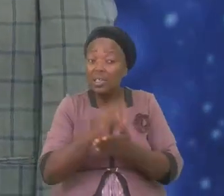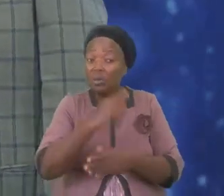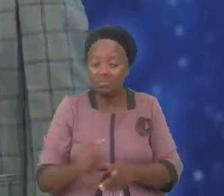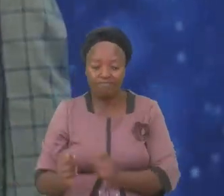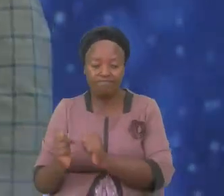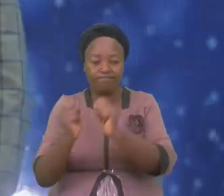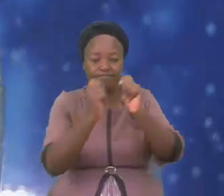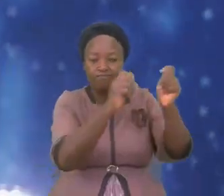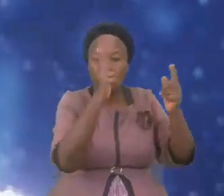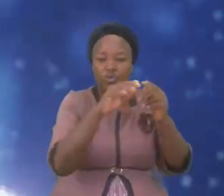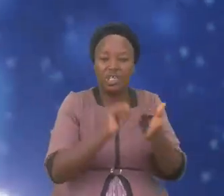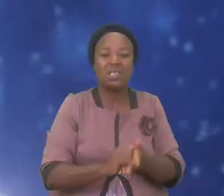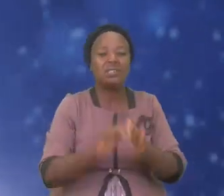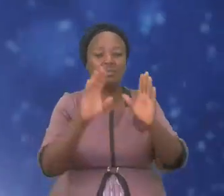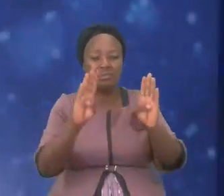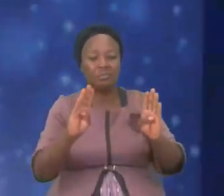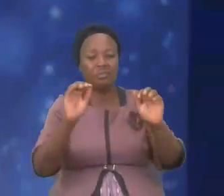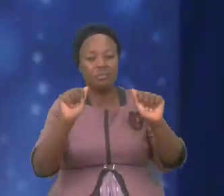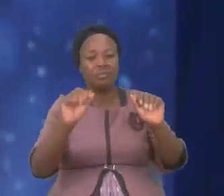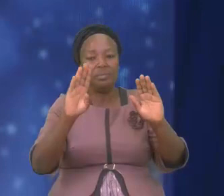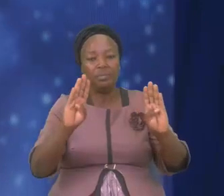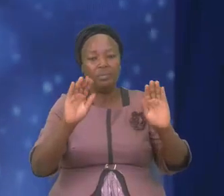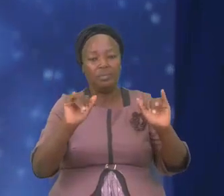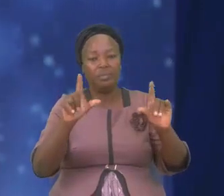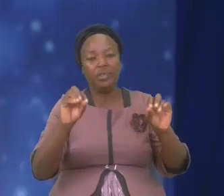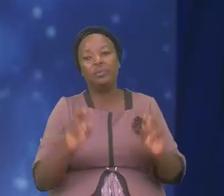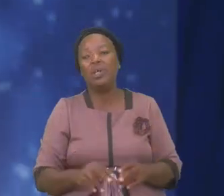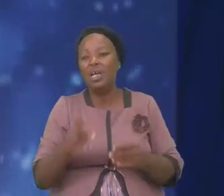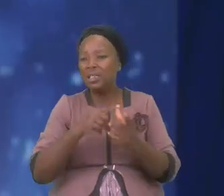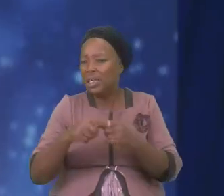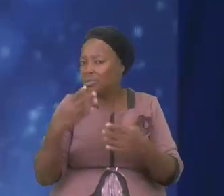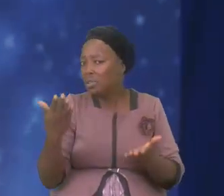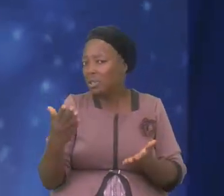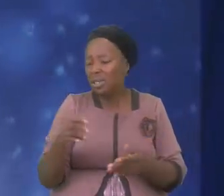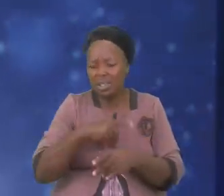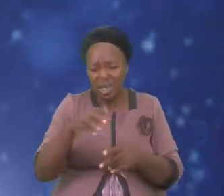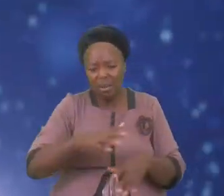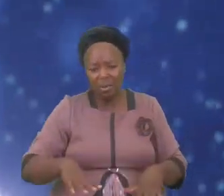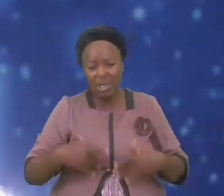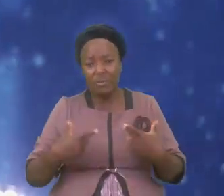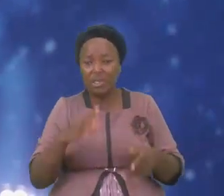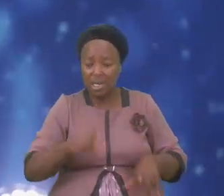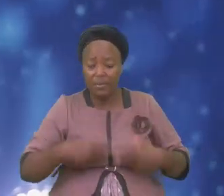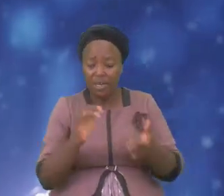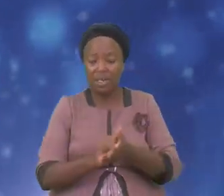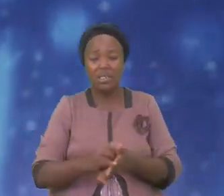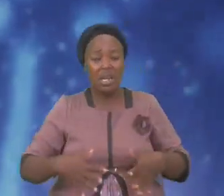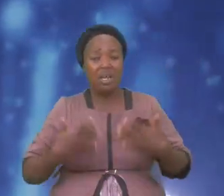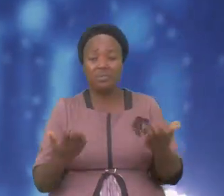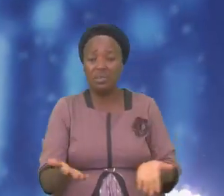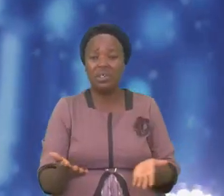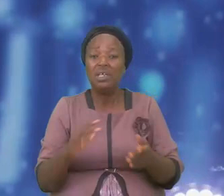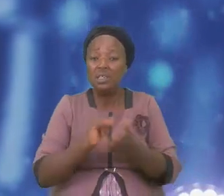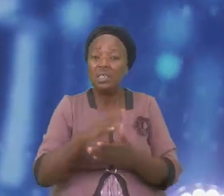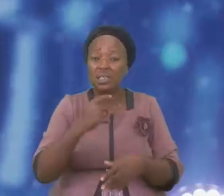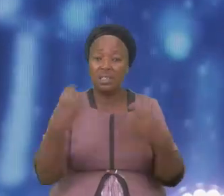they will go. And the Lord is still looking everywhere in the world. How are you living? What's your